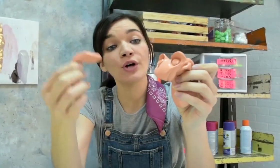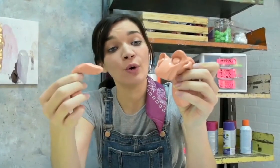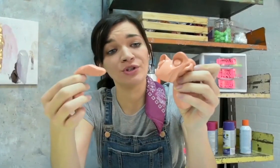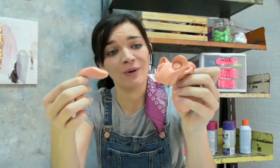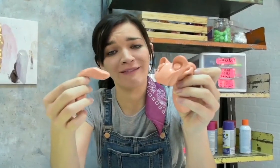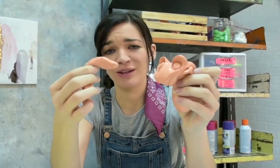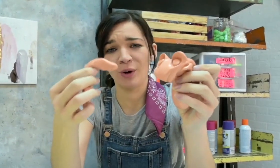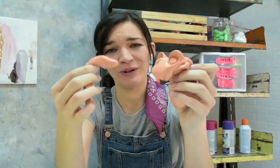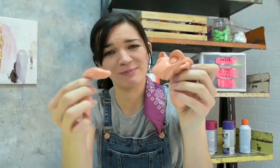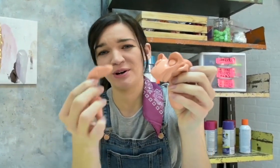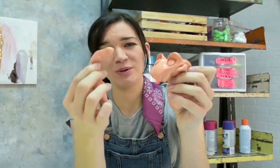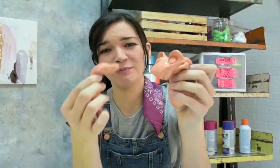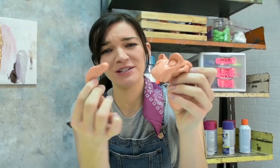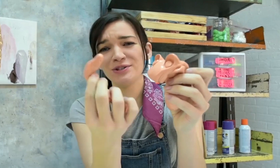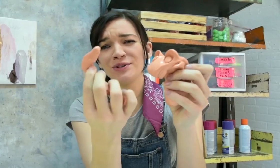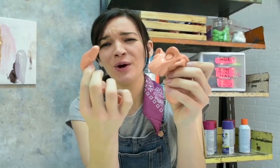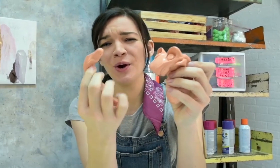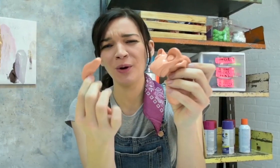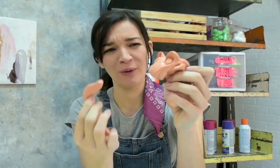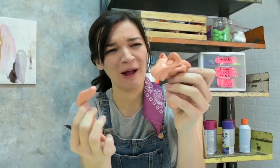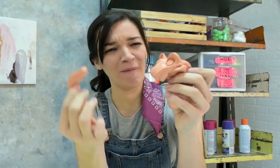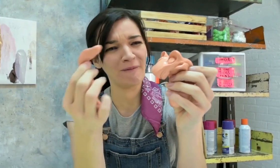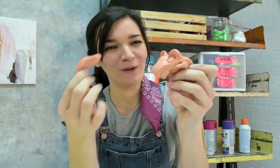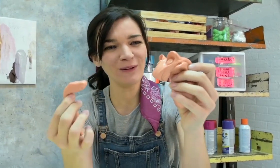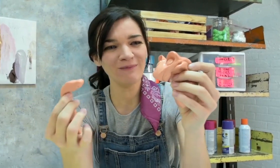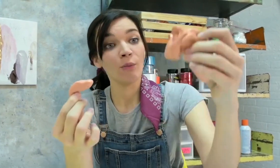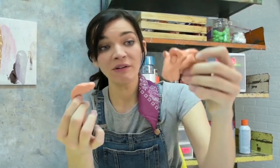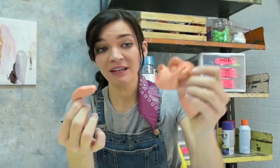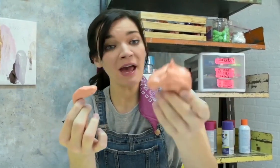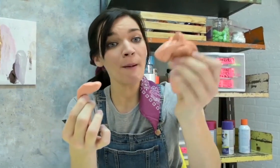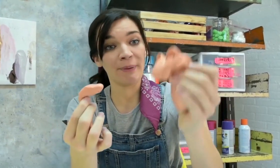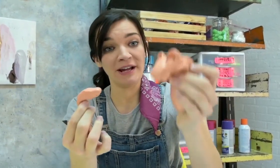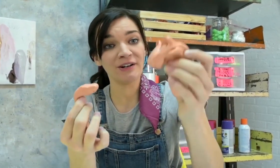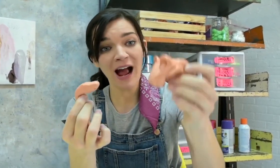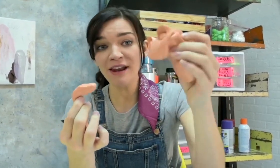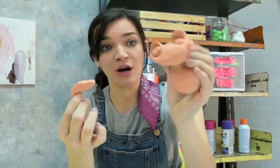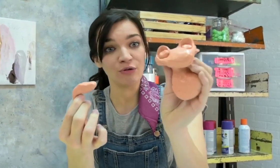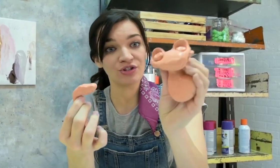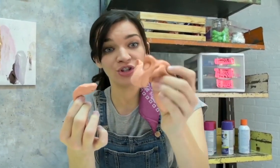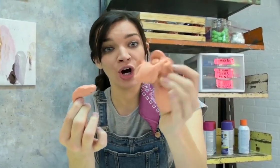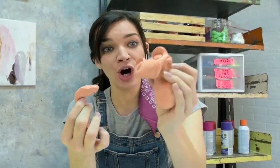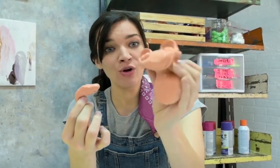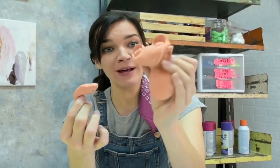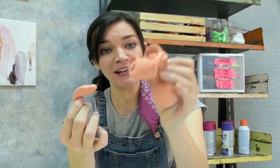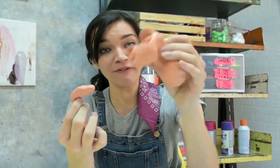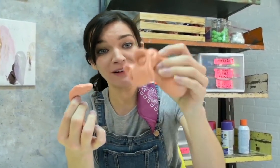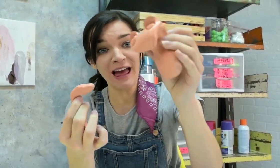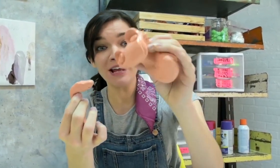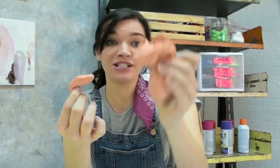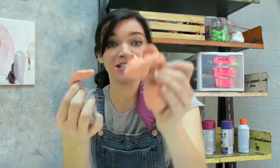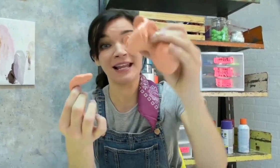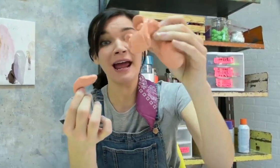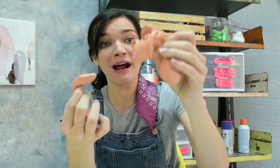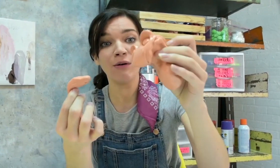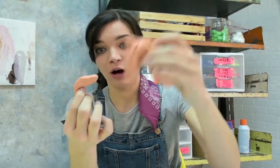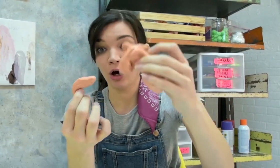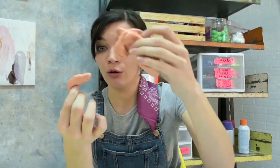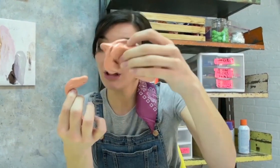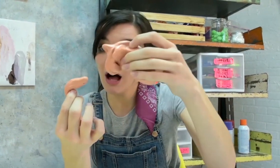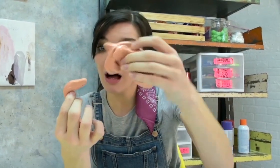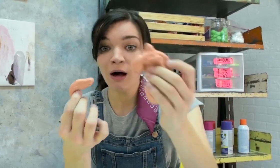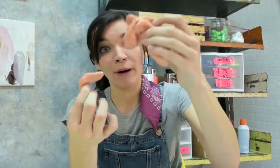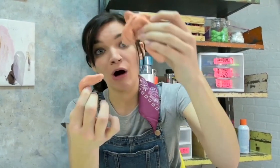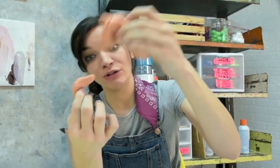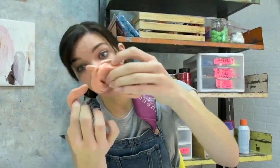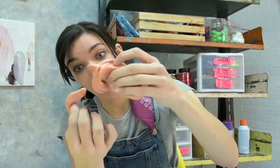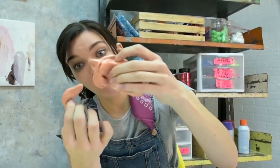John, I told you having the Holy Spirit would be so helpful. Well, yeah, Peter, I know so many different languages now.